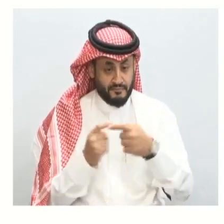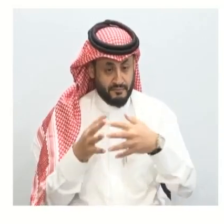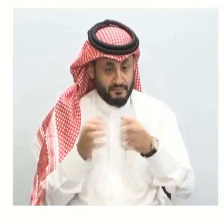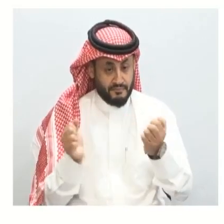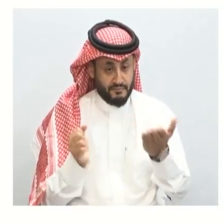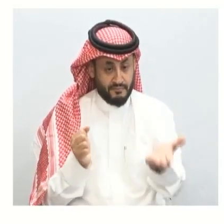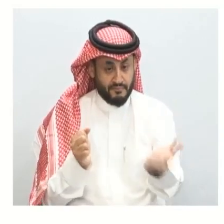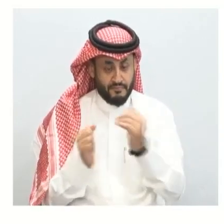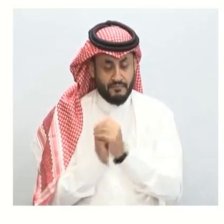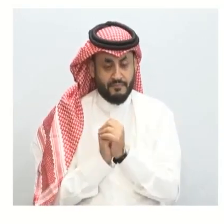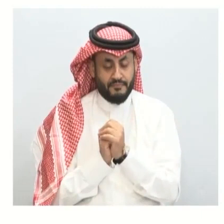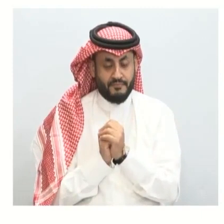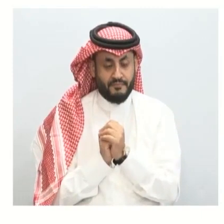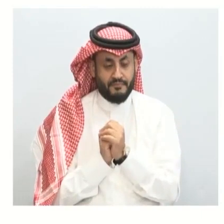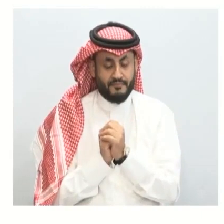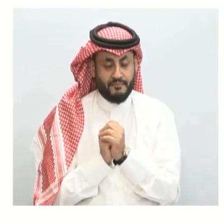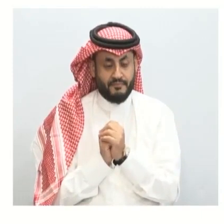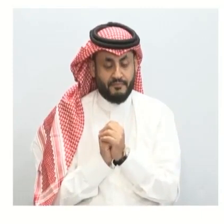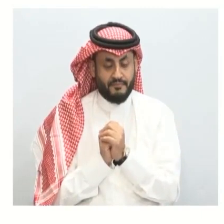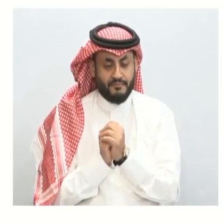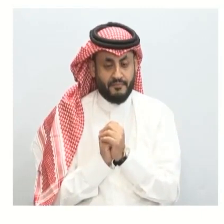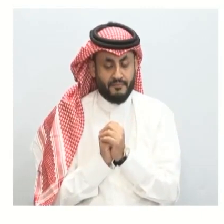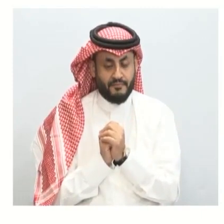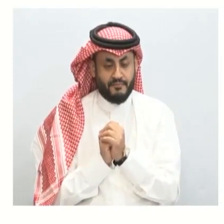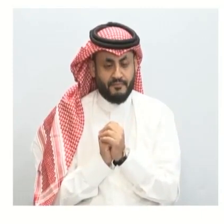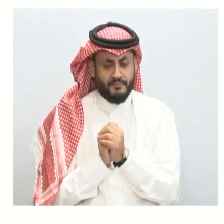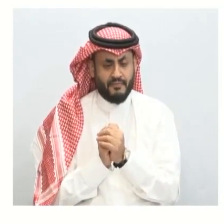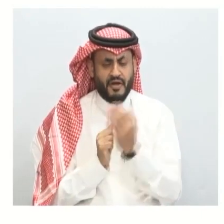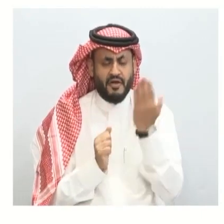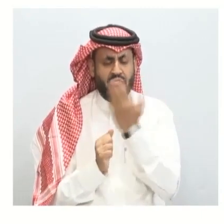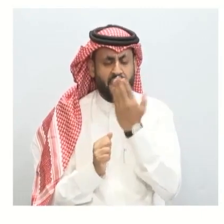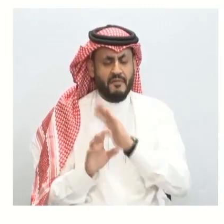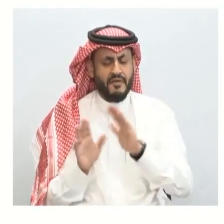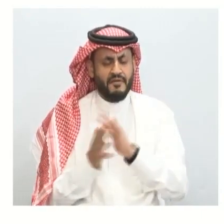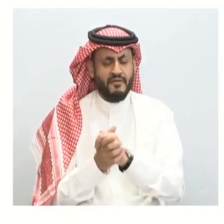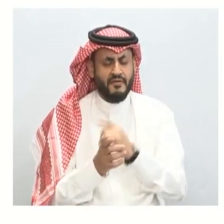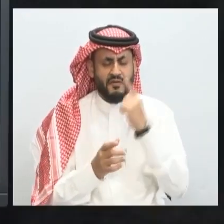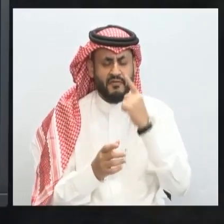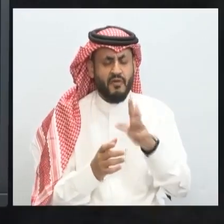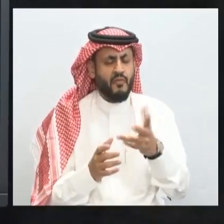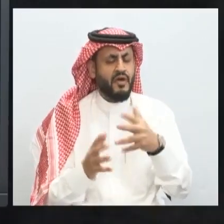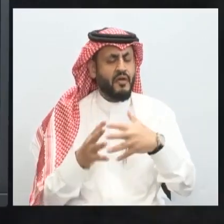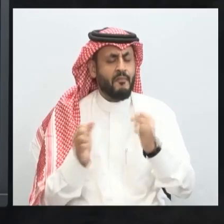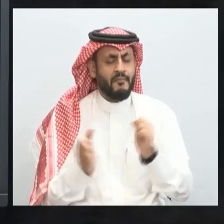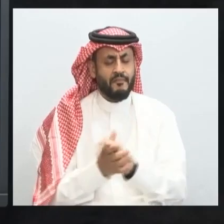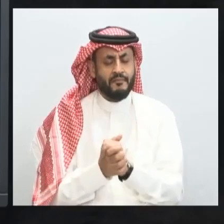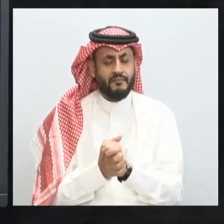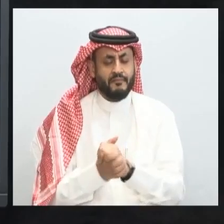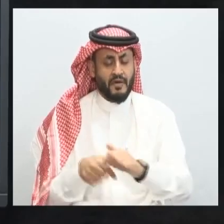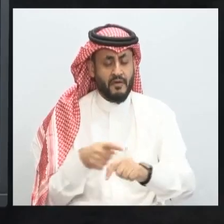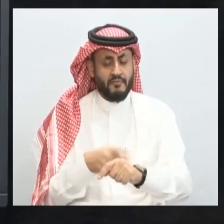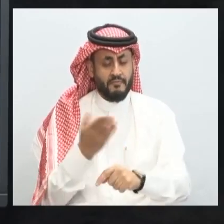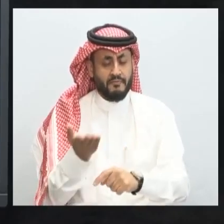yes, we have here the word intentionally, just to give you a hint. Now, I want you just to read here and try to guess what is the meaning of